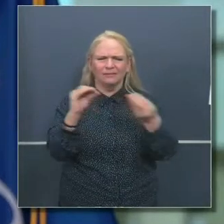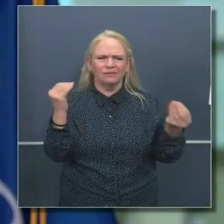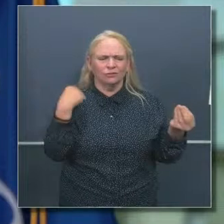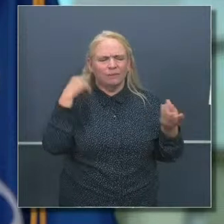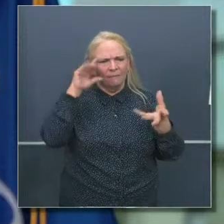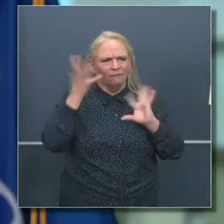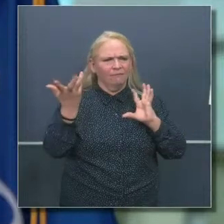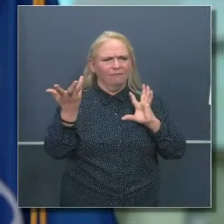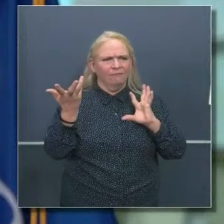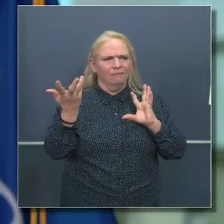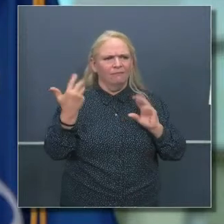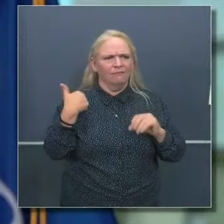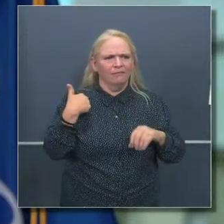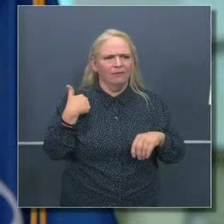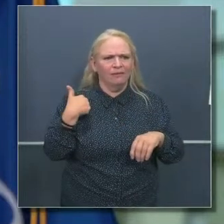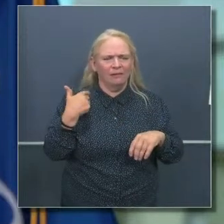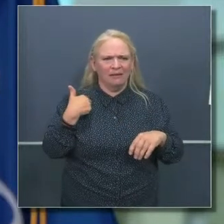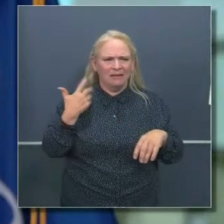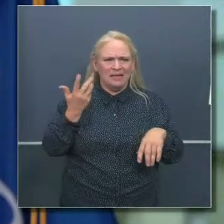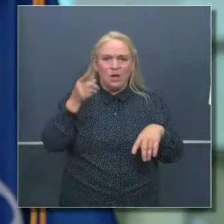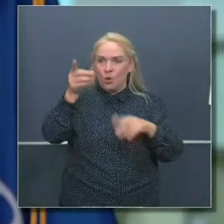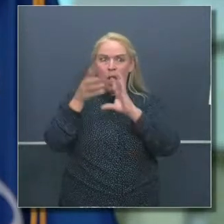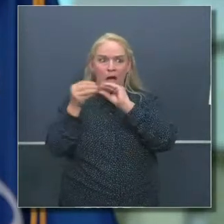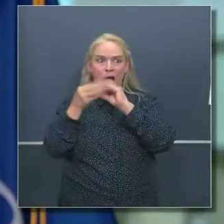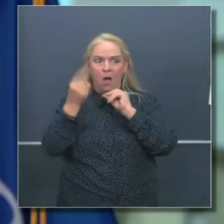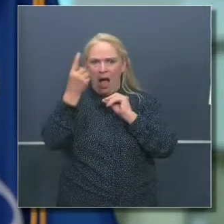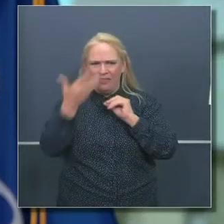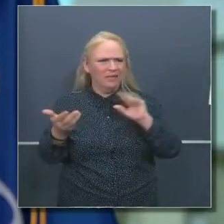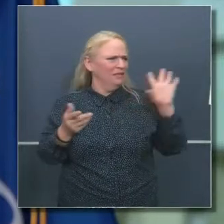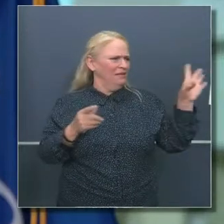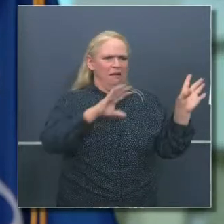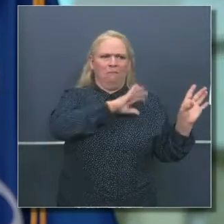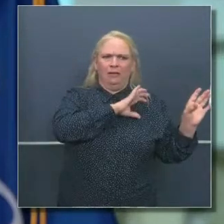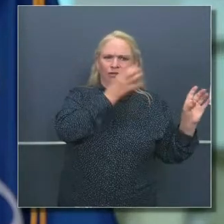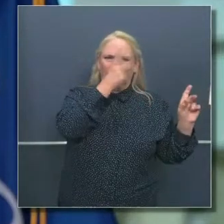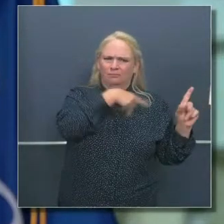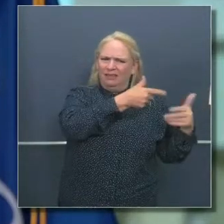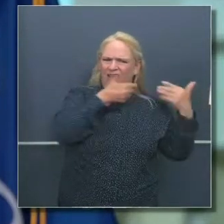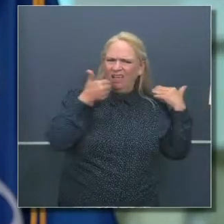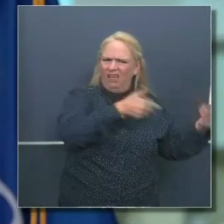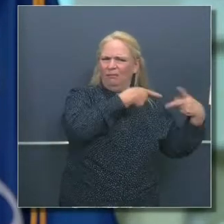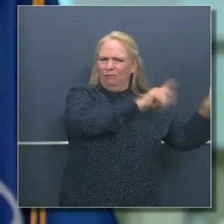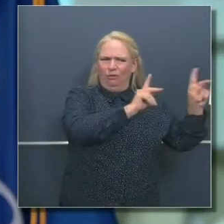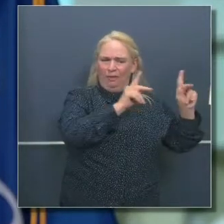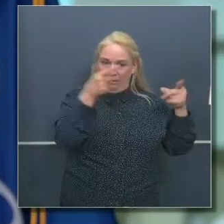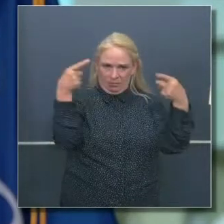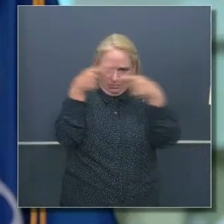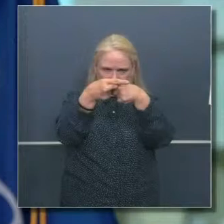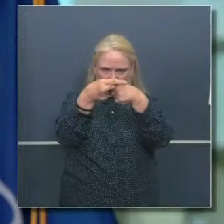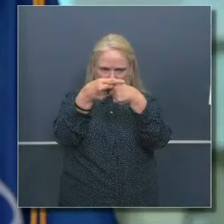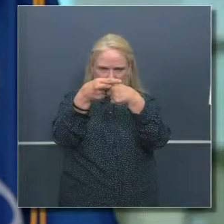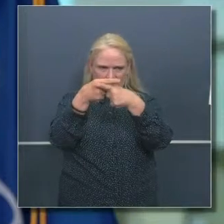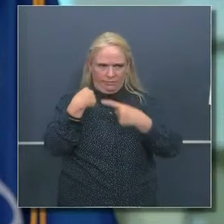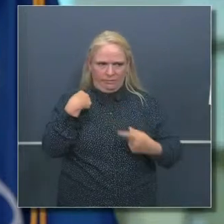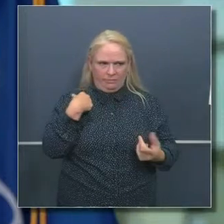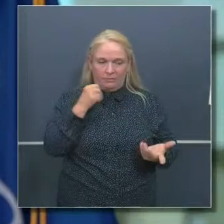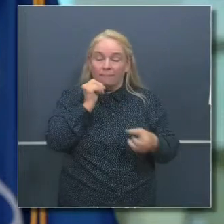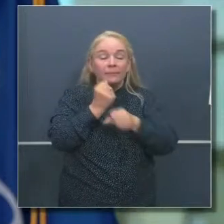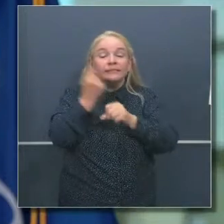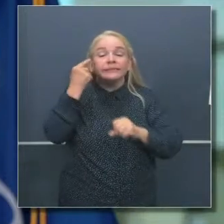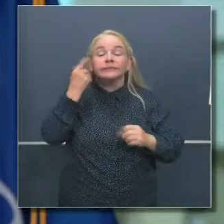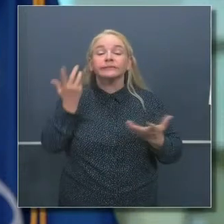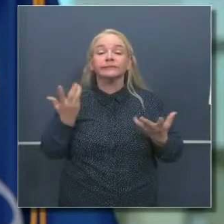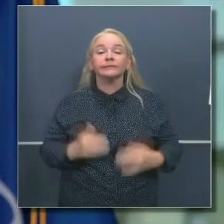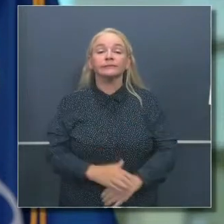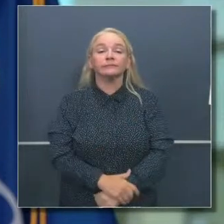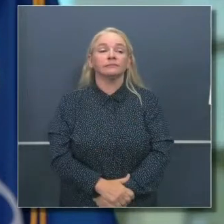perceive as mixed messaging here. Yeah, I don't have the benefit of the details of the permits that they are looking at.